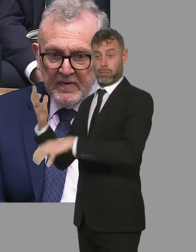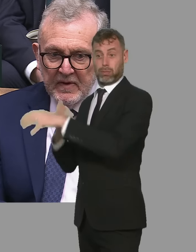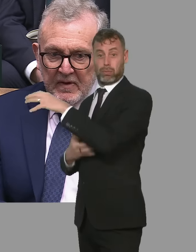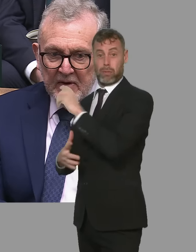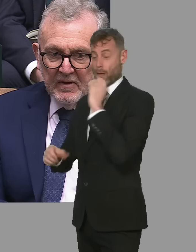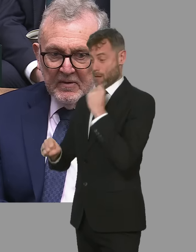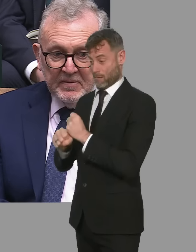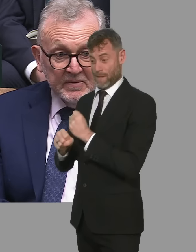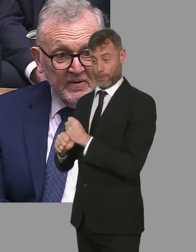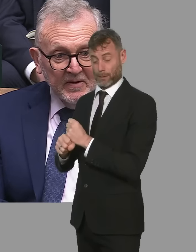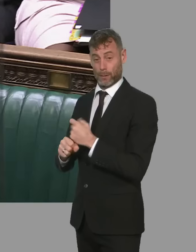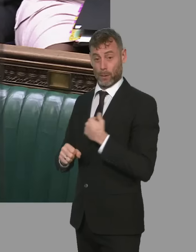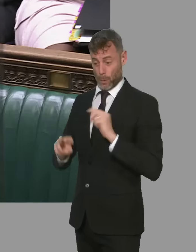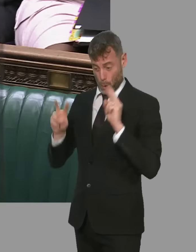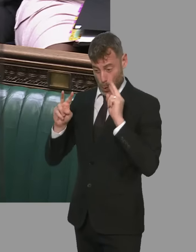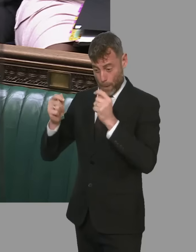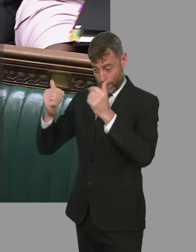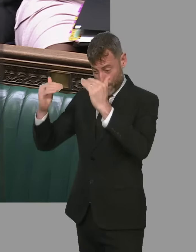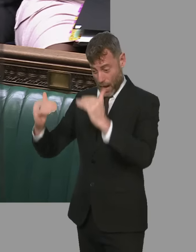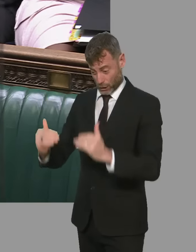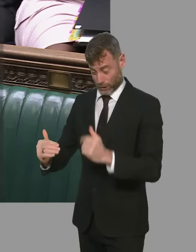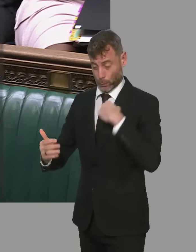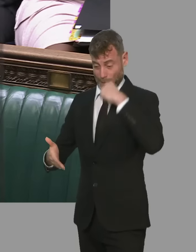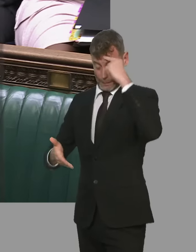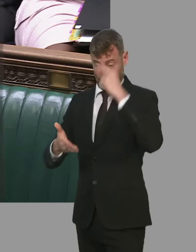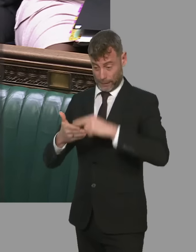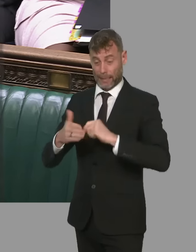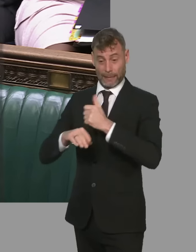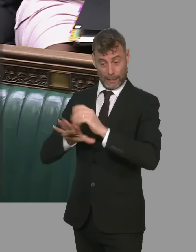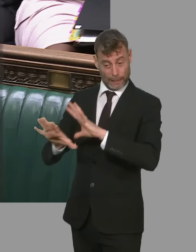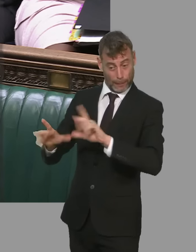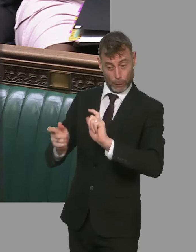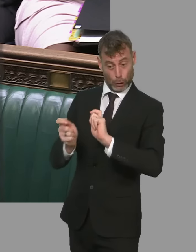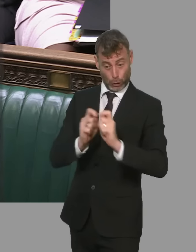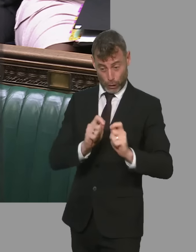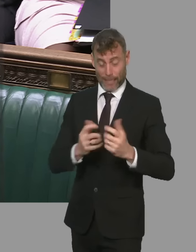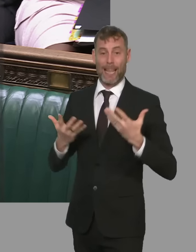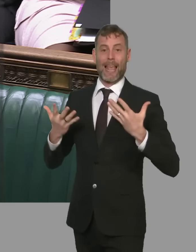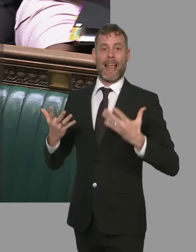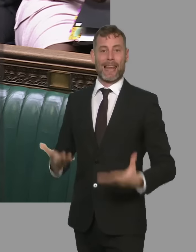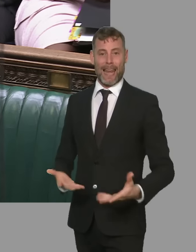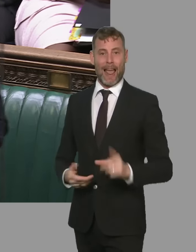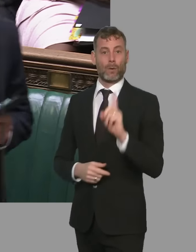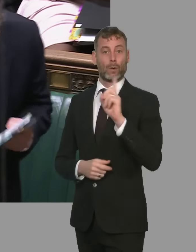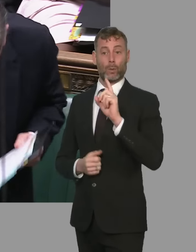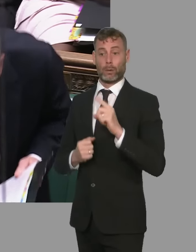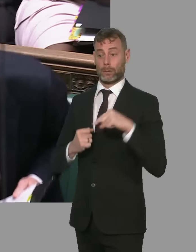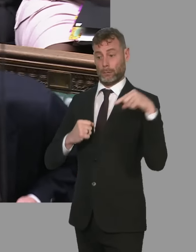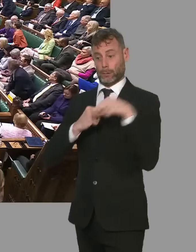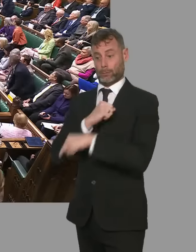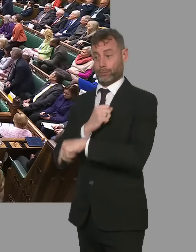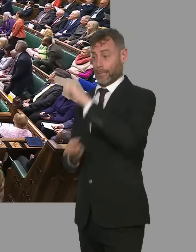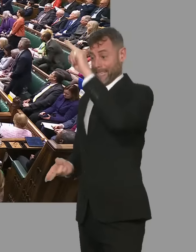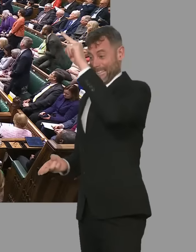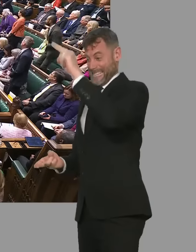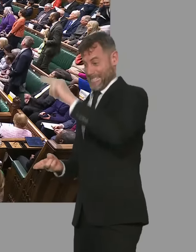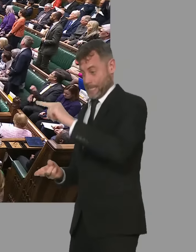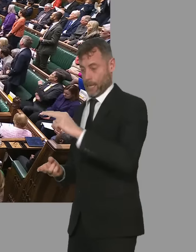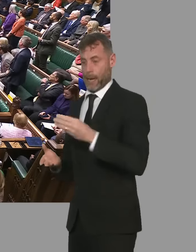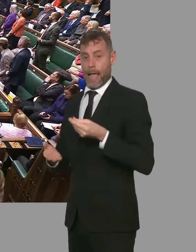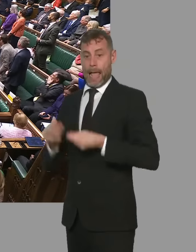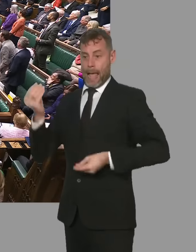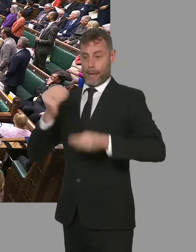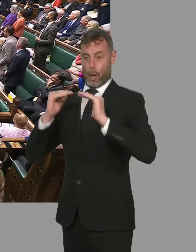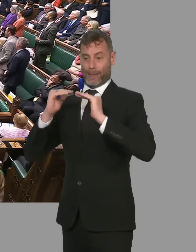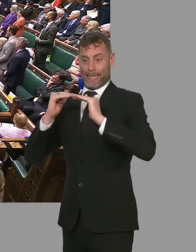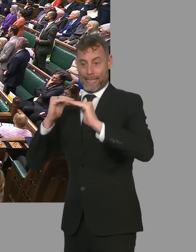rates coming down, and the economy stabilised. I know they don't understand that because they blew up the economy in the first place. Just giving the Mayor. Tony